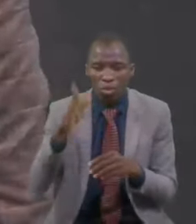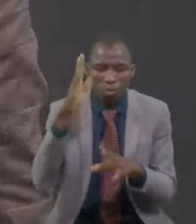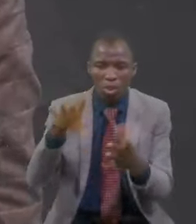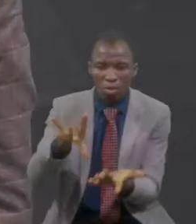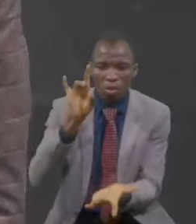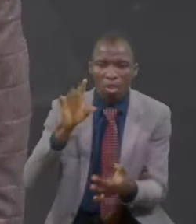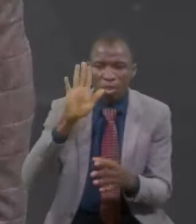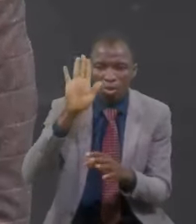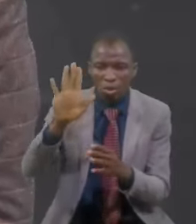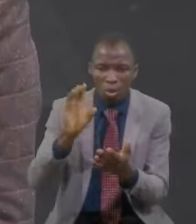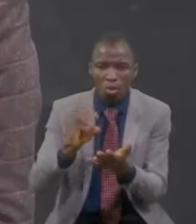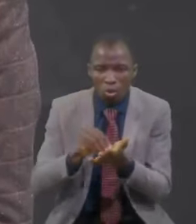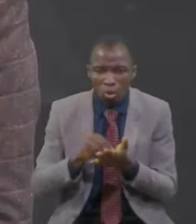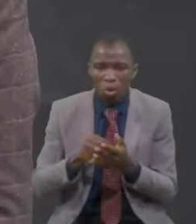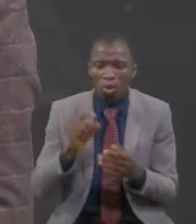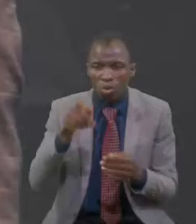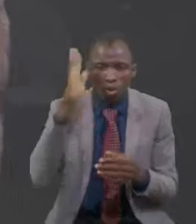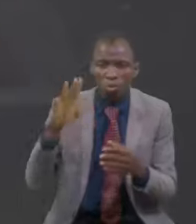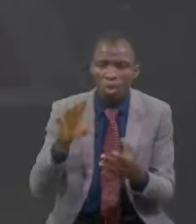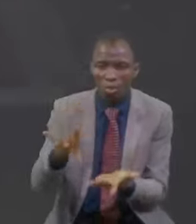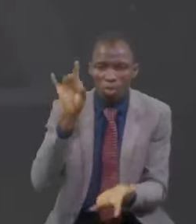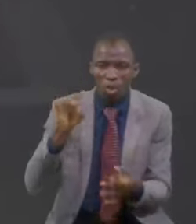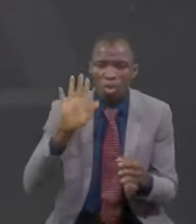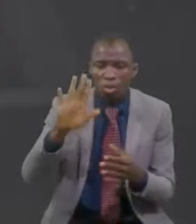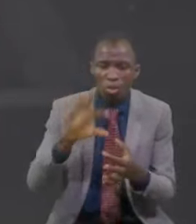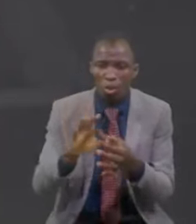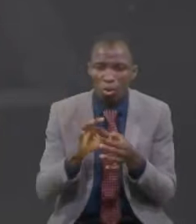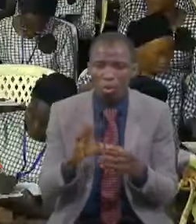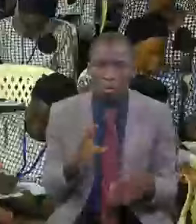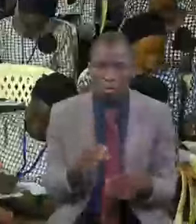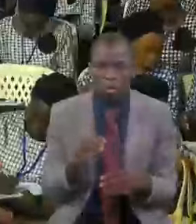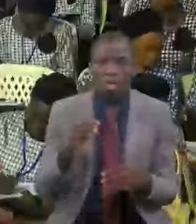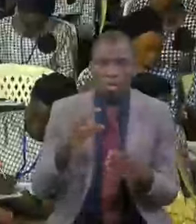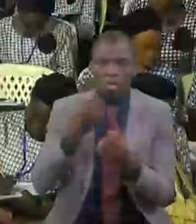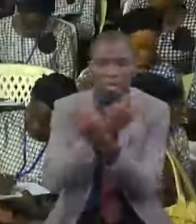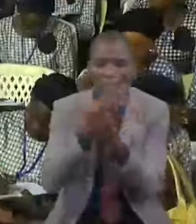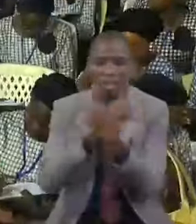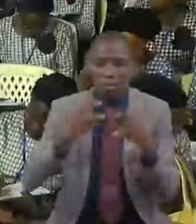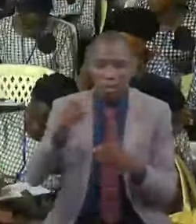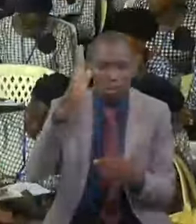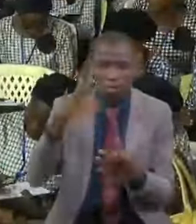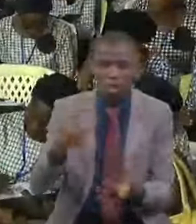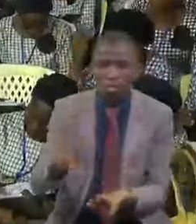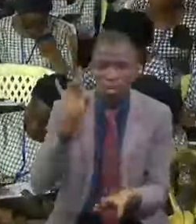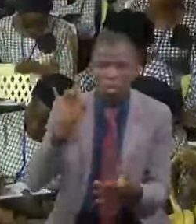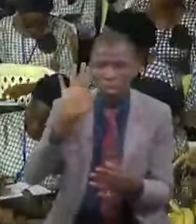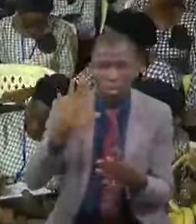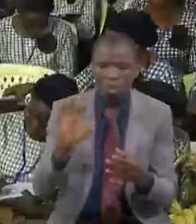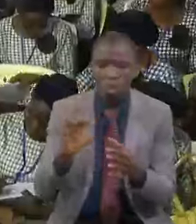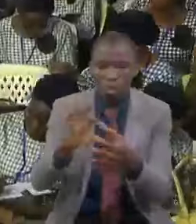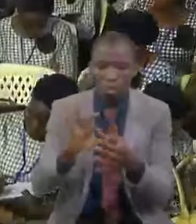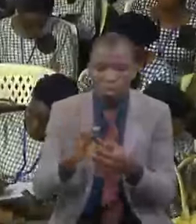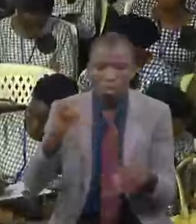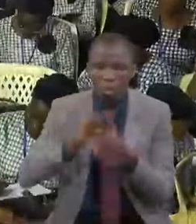Salvation, you'll pick your own. Deliverance, you'll pick your own. Healing, you'll pick